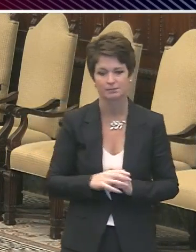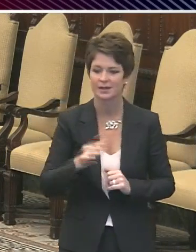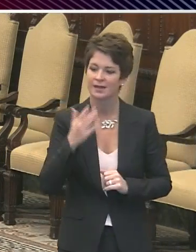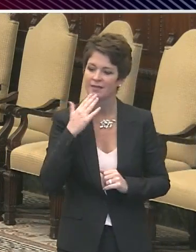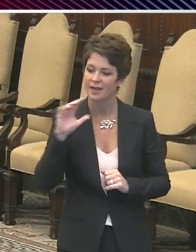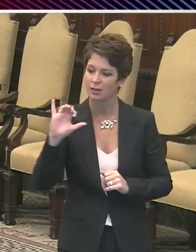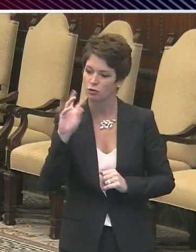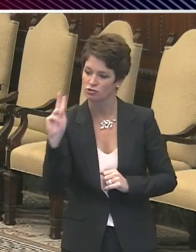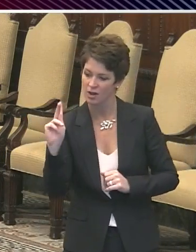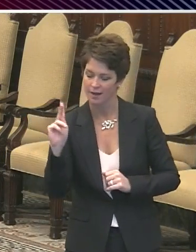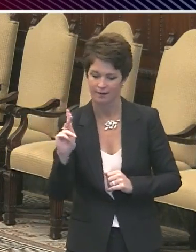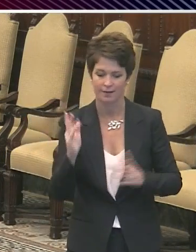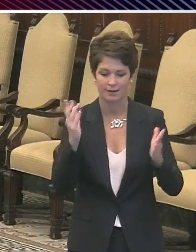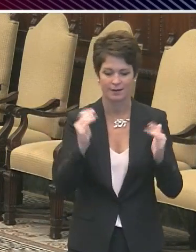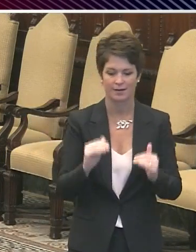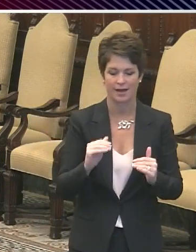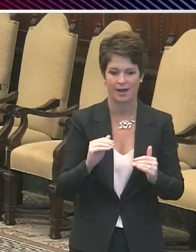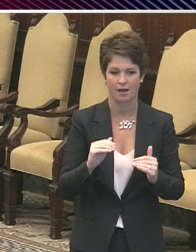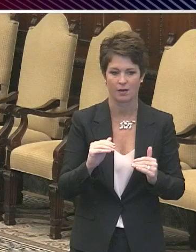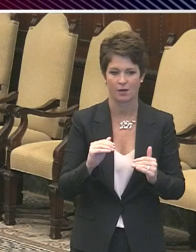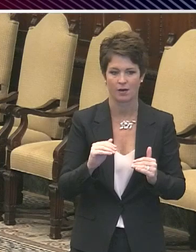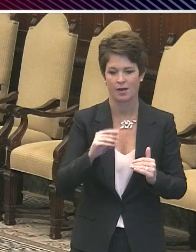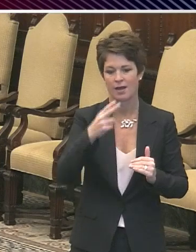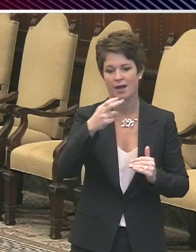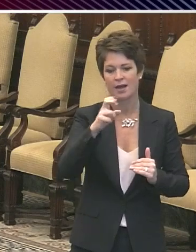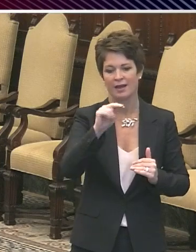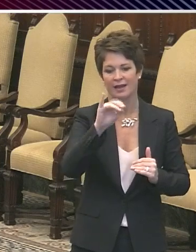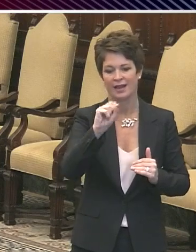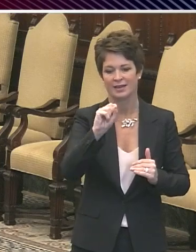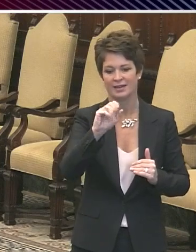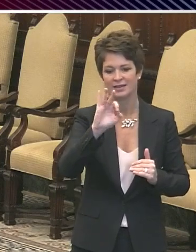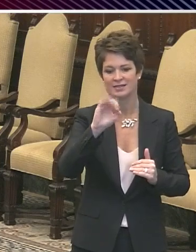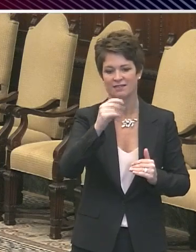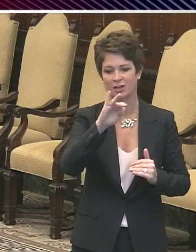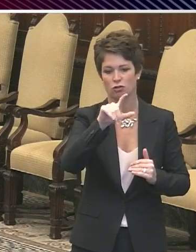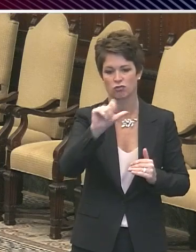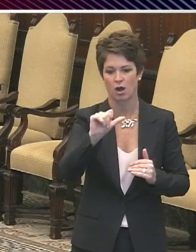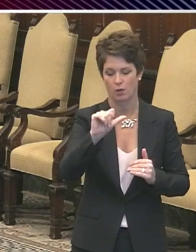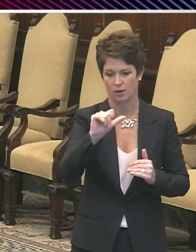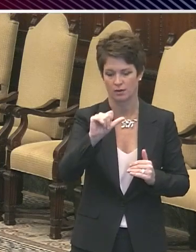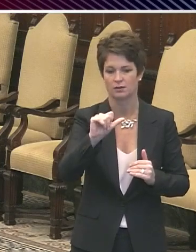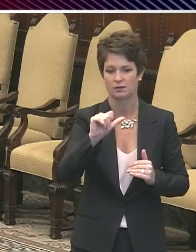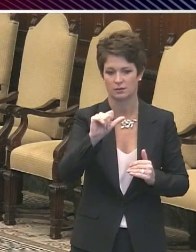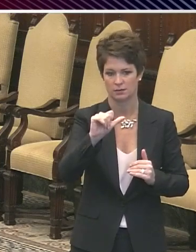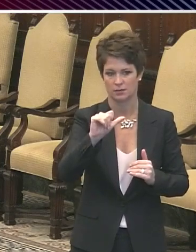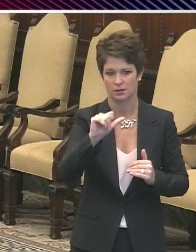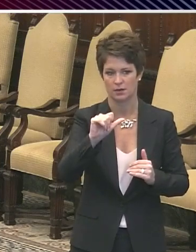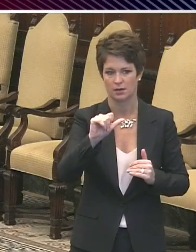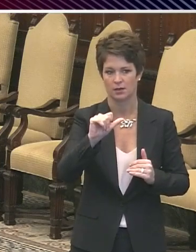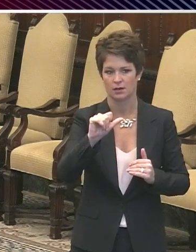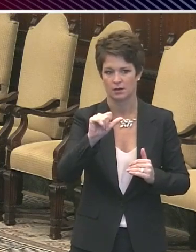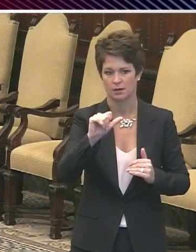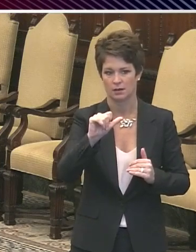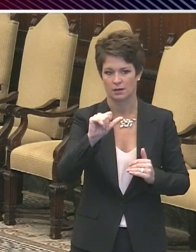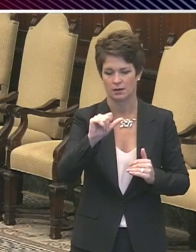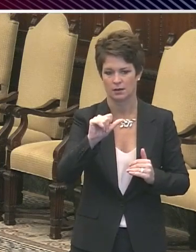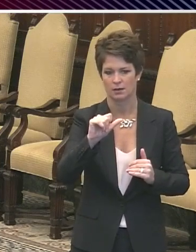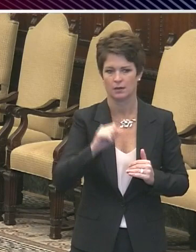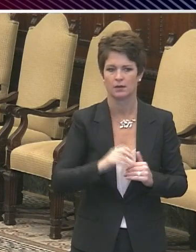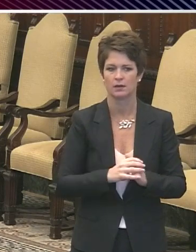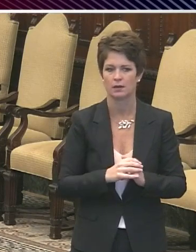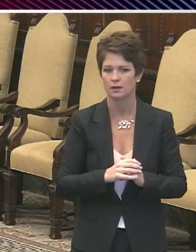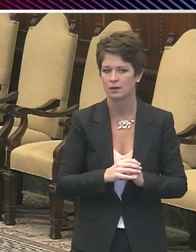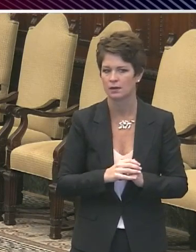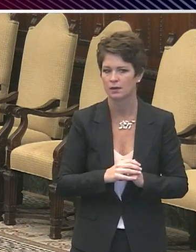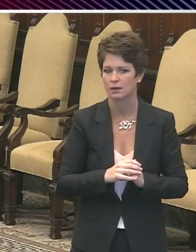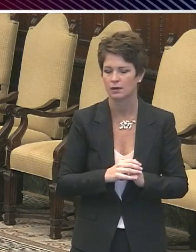Thank you, Jack. Now we go to Argenis Figueroa of Univision. Good afternoon, Mayor and everyone. I